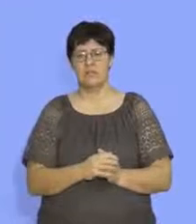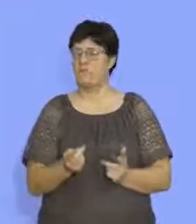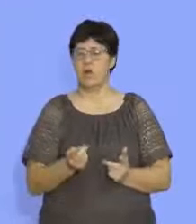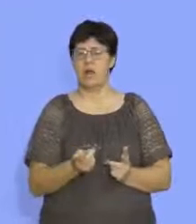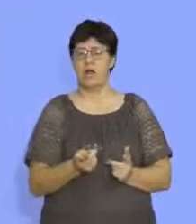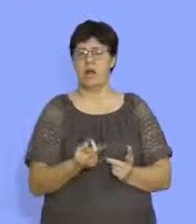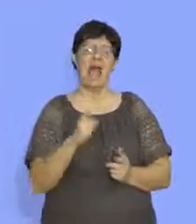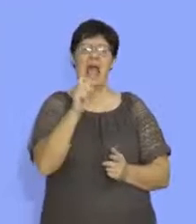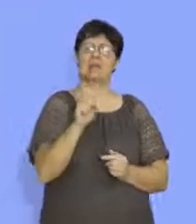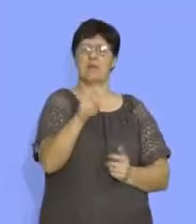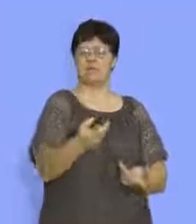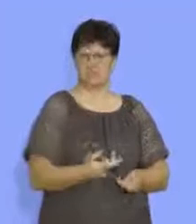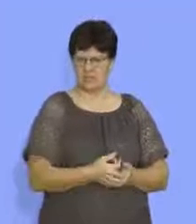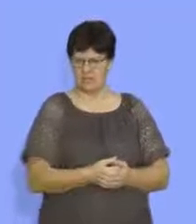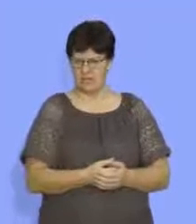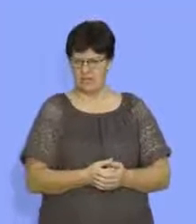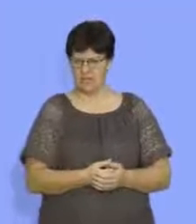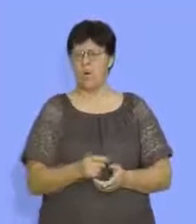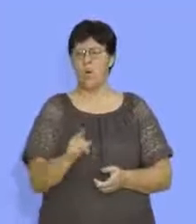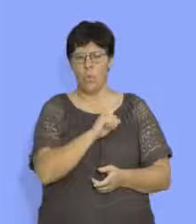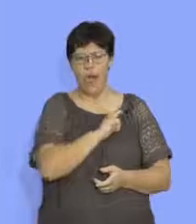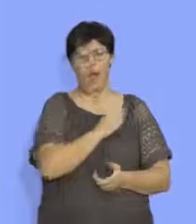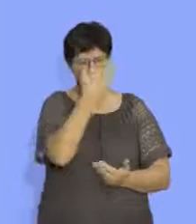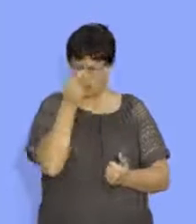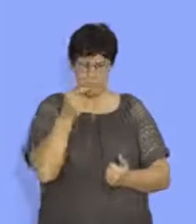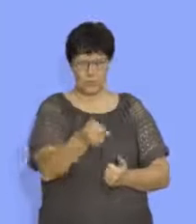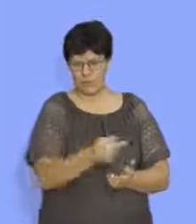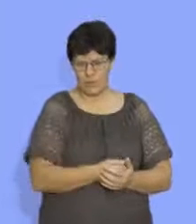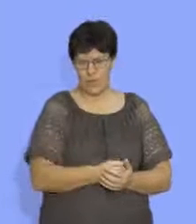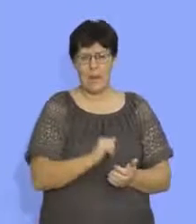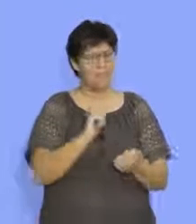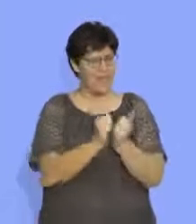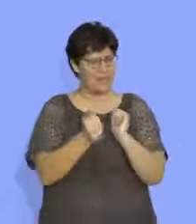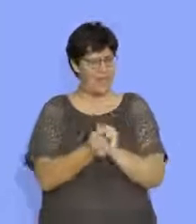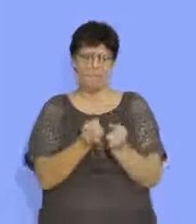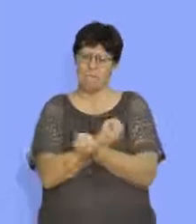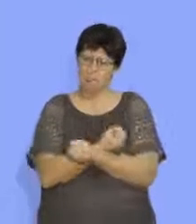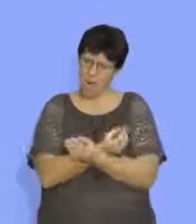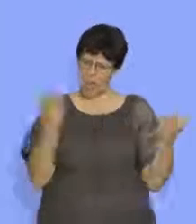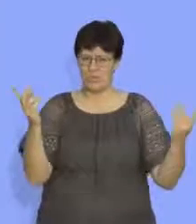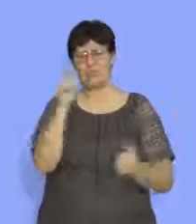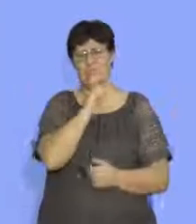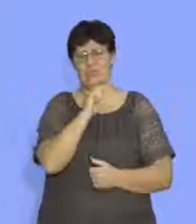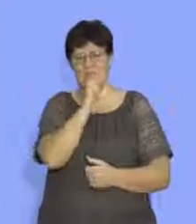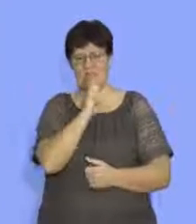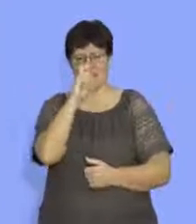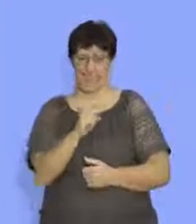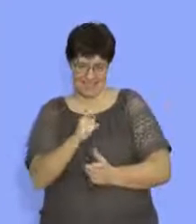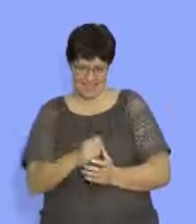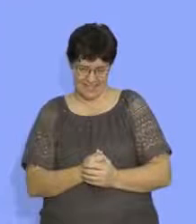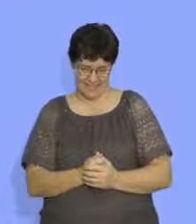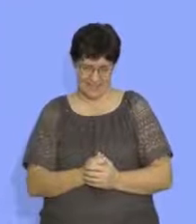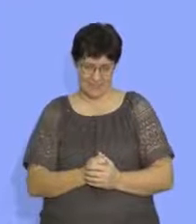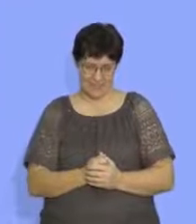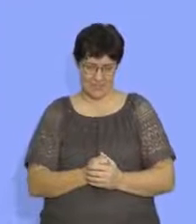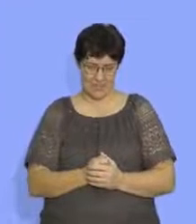it be x, because already there is an unknown. And under mathematics, most of the time when you have an unknown, we use